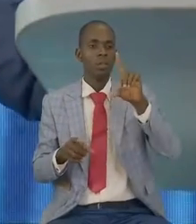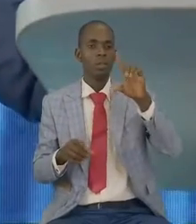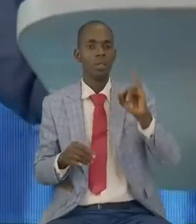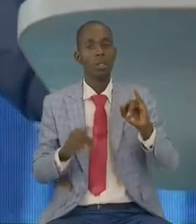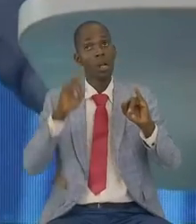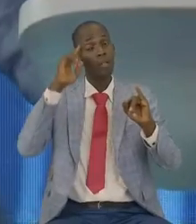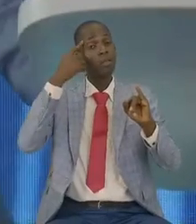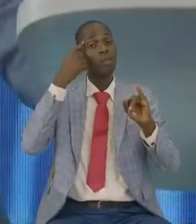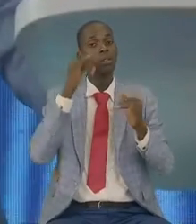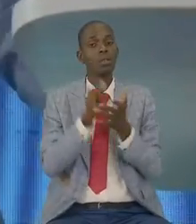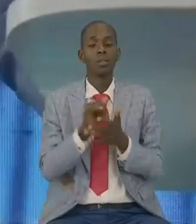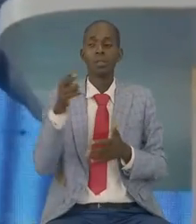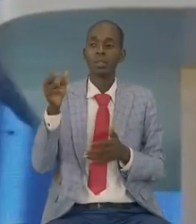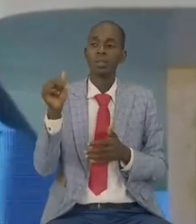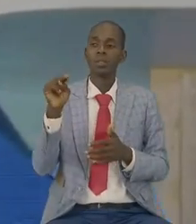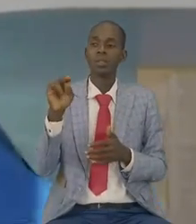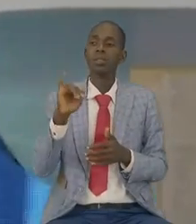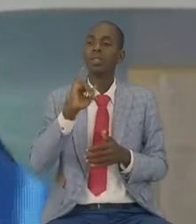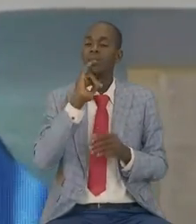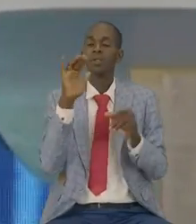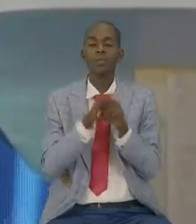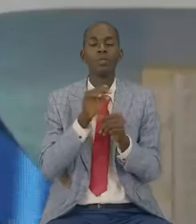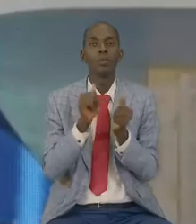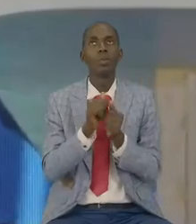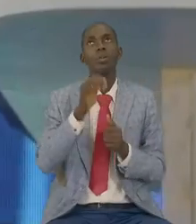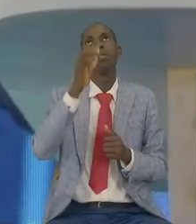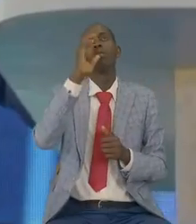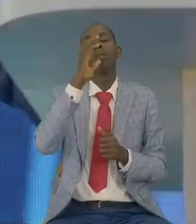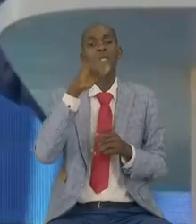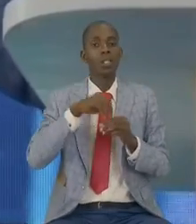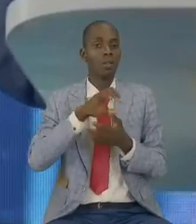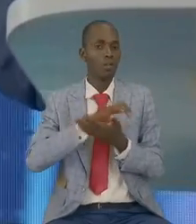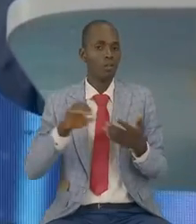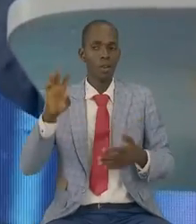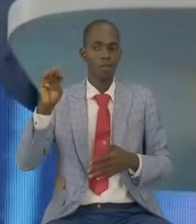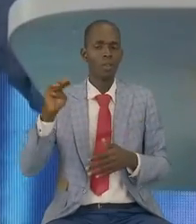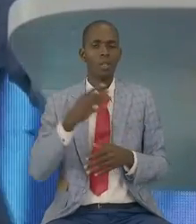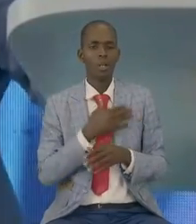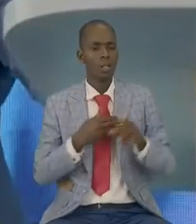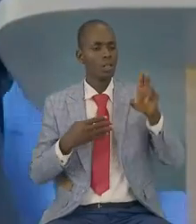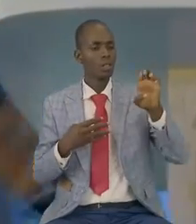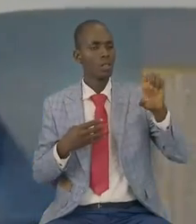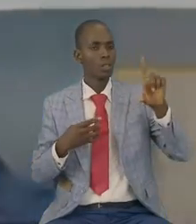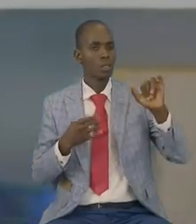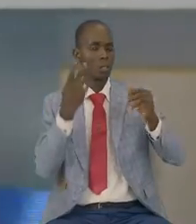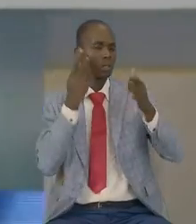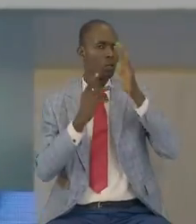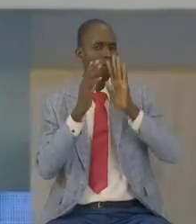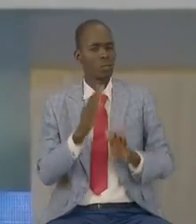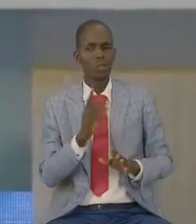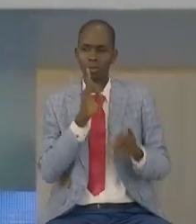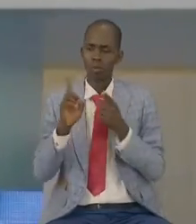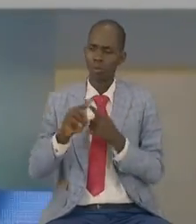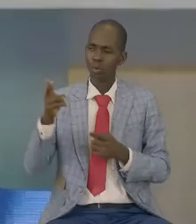had been drunken. Look at verse 14. In verse 14, and Eli said unto her, how